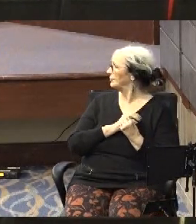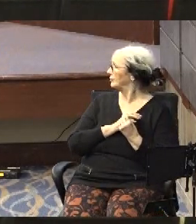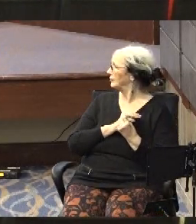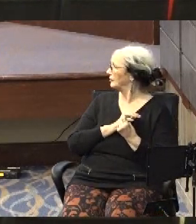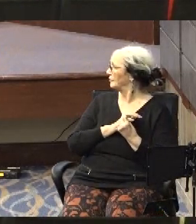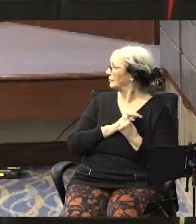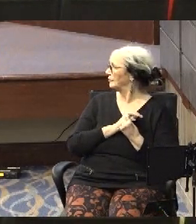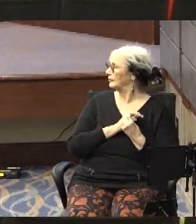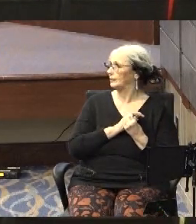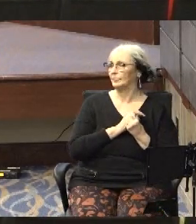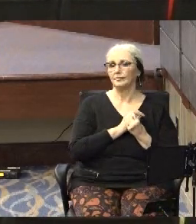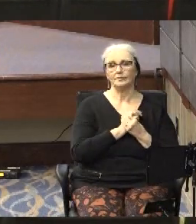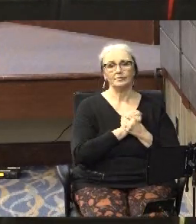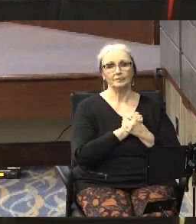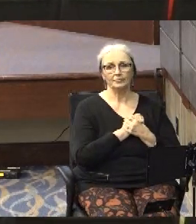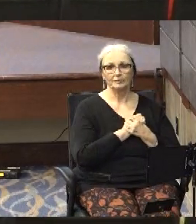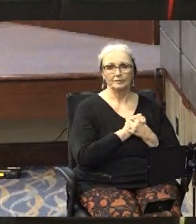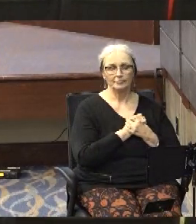Okay. Amen.